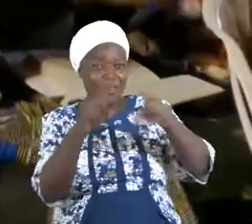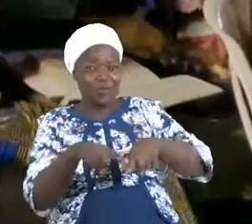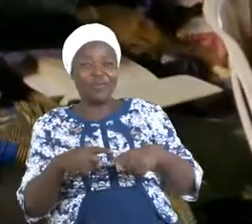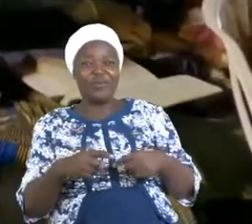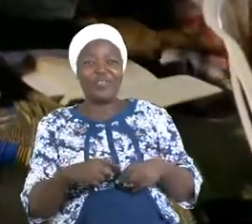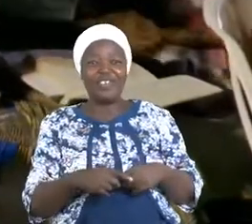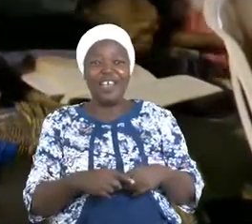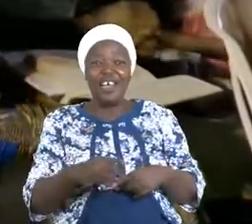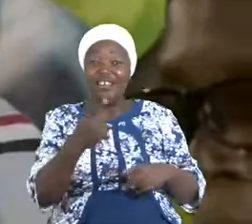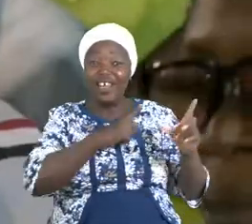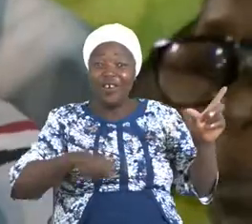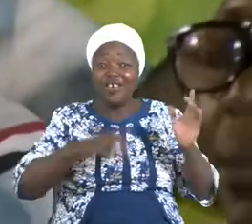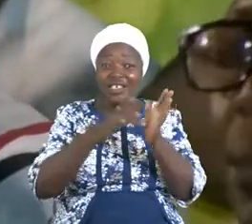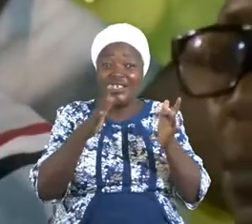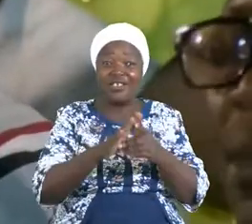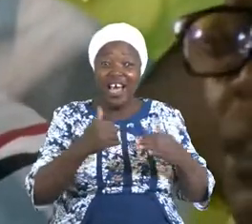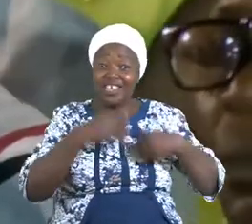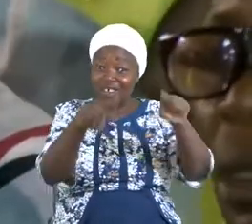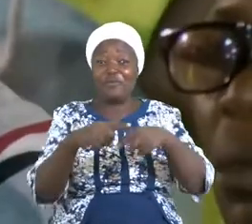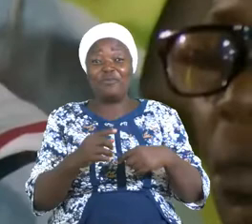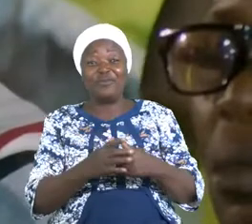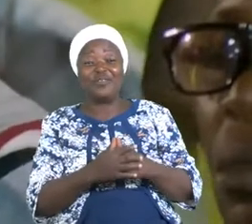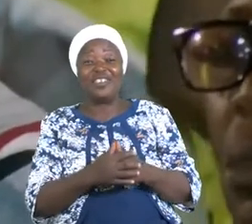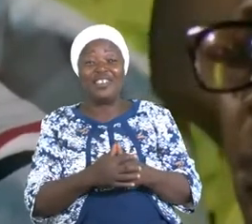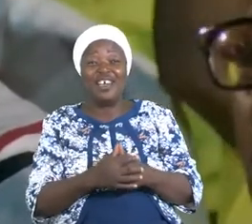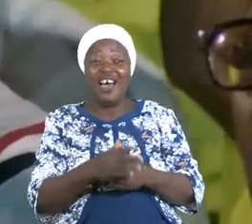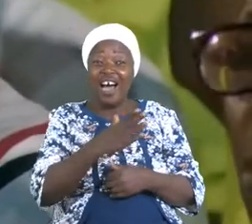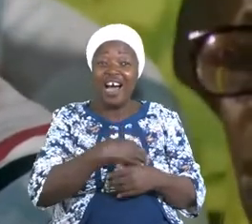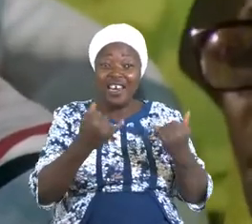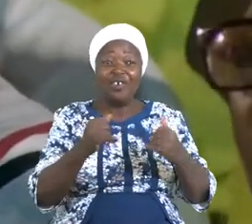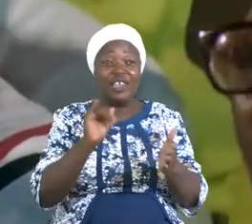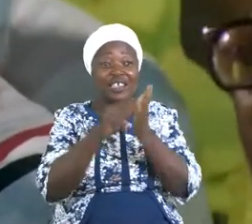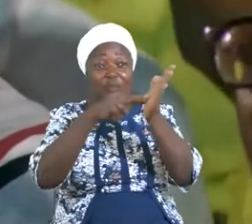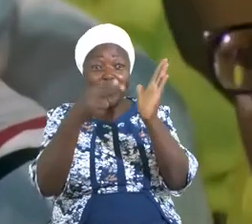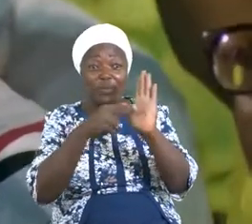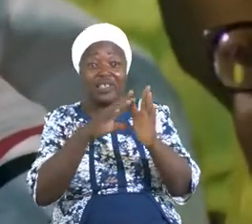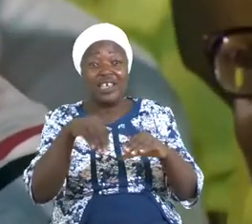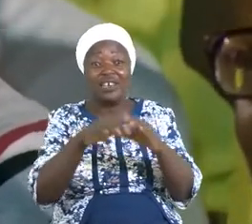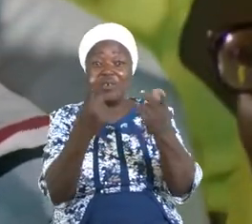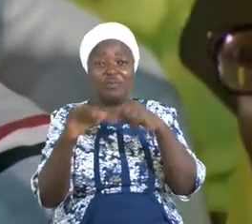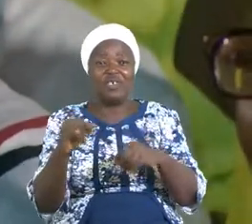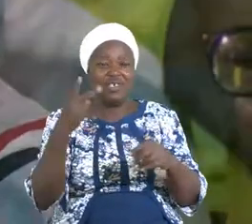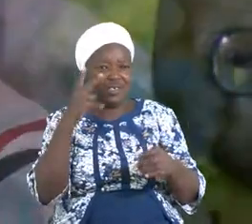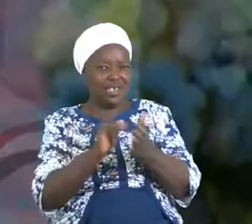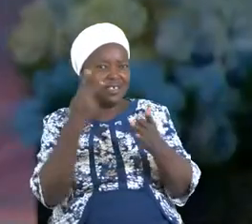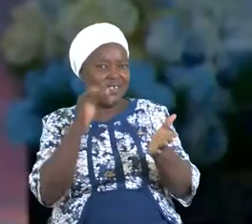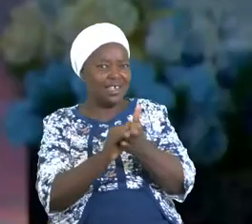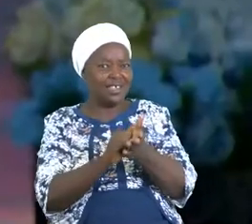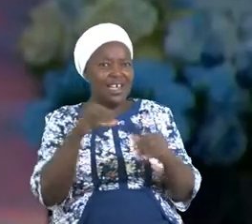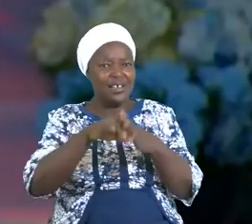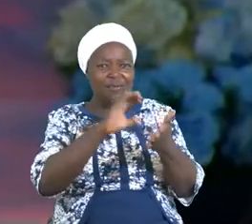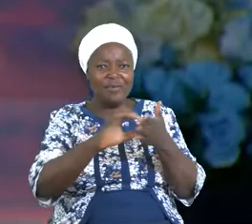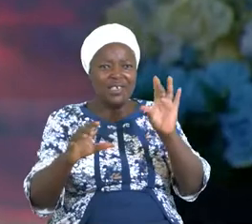Lord Jesus Christ has come. And he had a purpose in coming. Look at that, look at that. In verse 8,